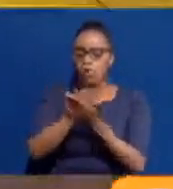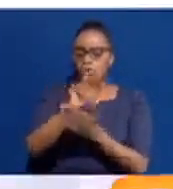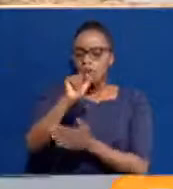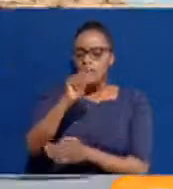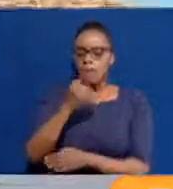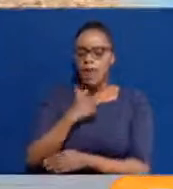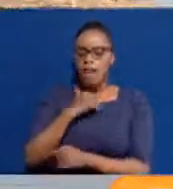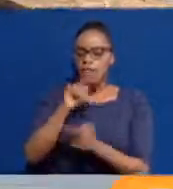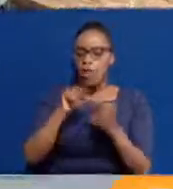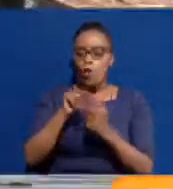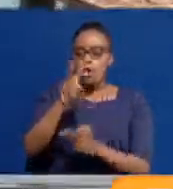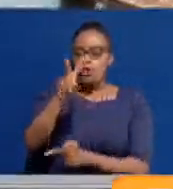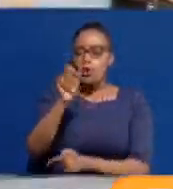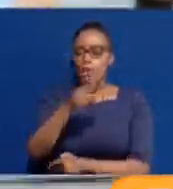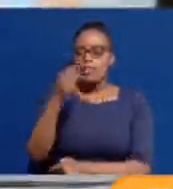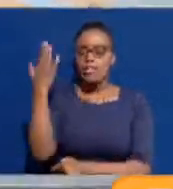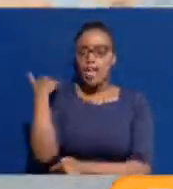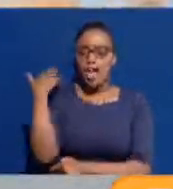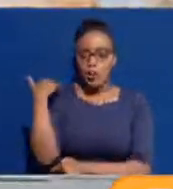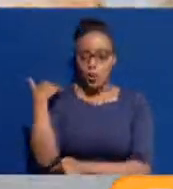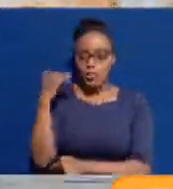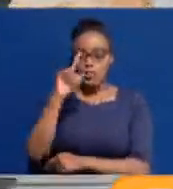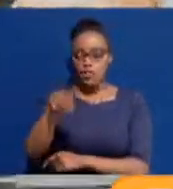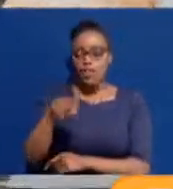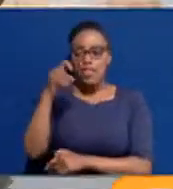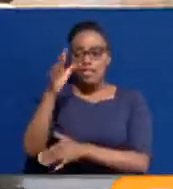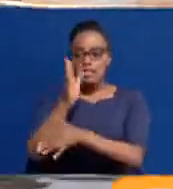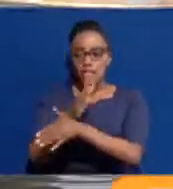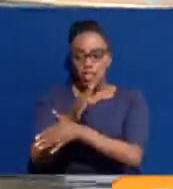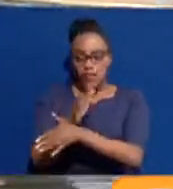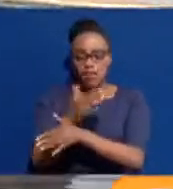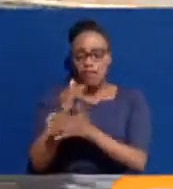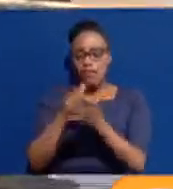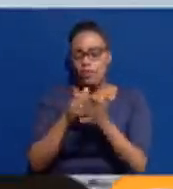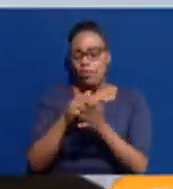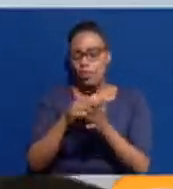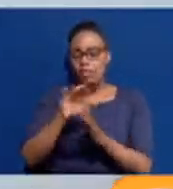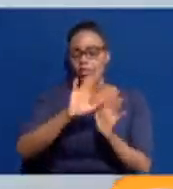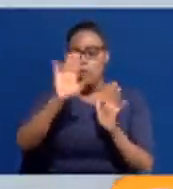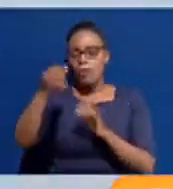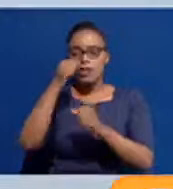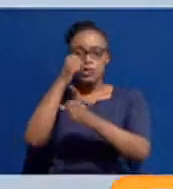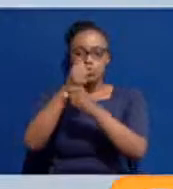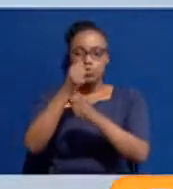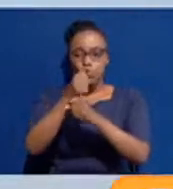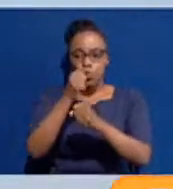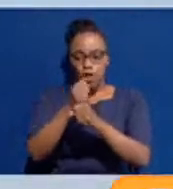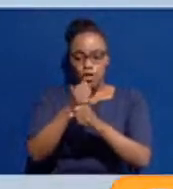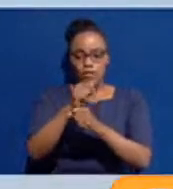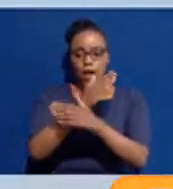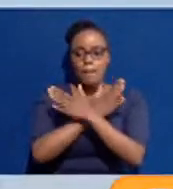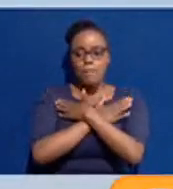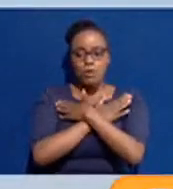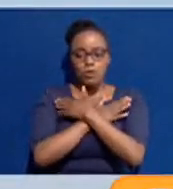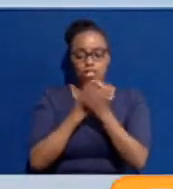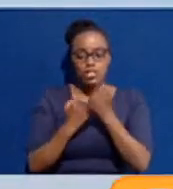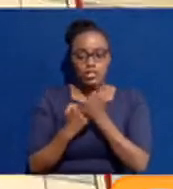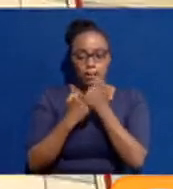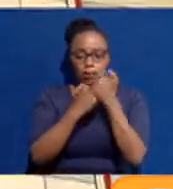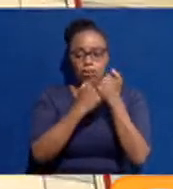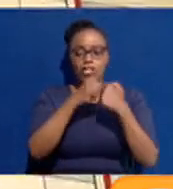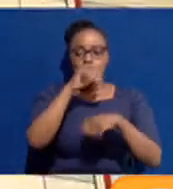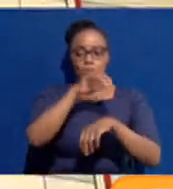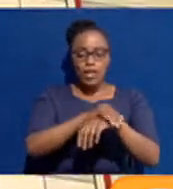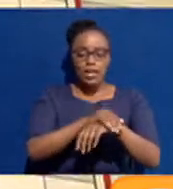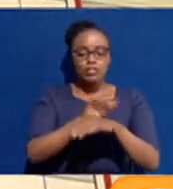ago. Ager, who is a fisherman, is too weak to resume his daily routine. Instead, his colleagues are helping him to get to